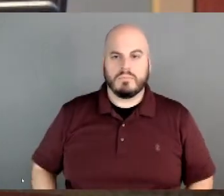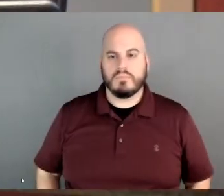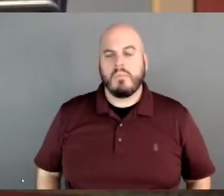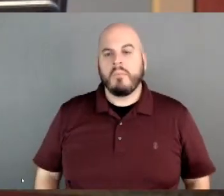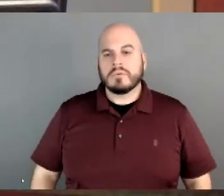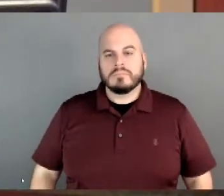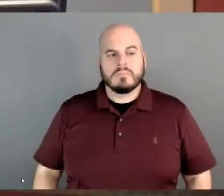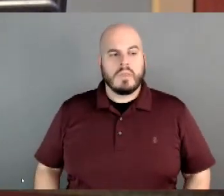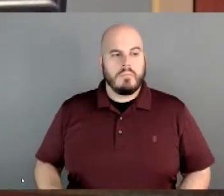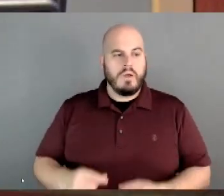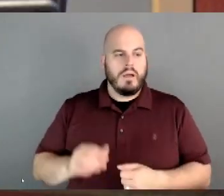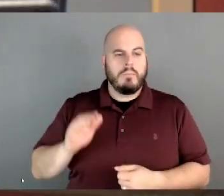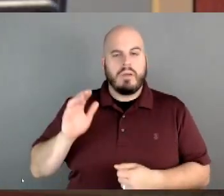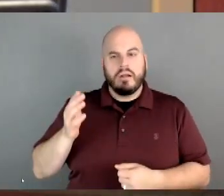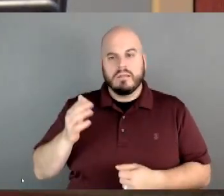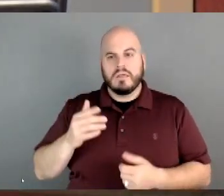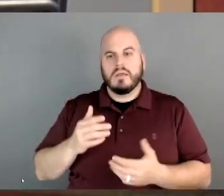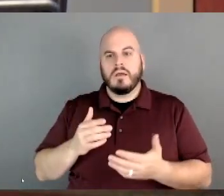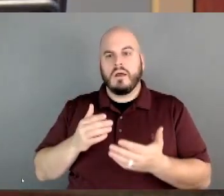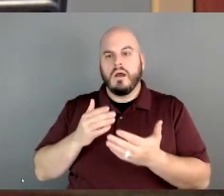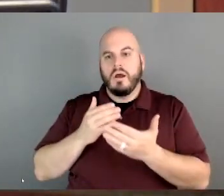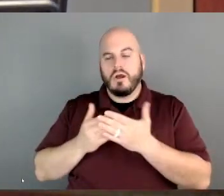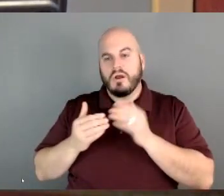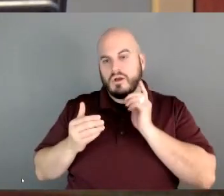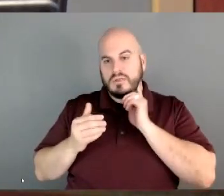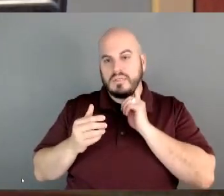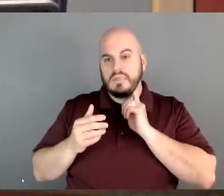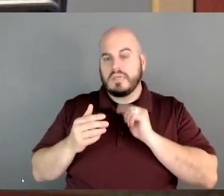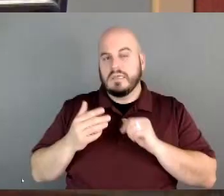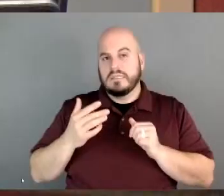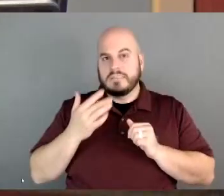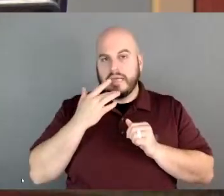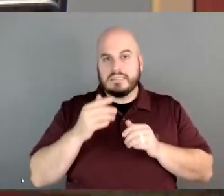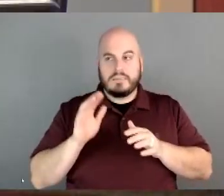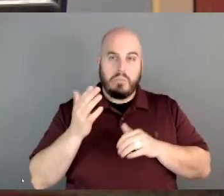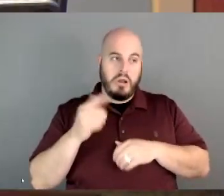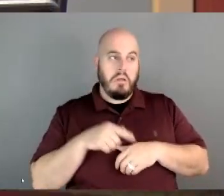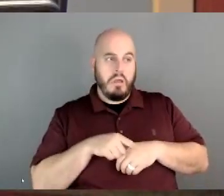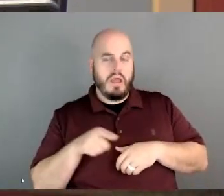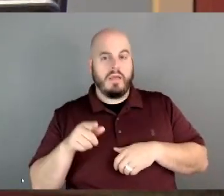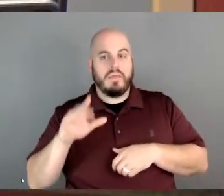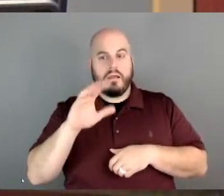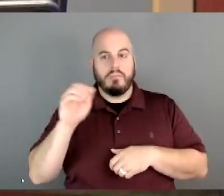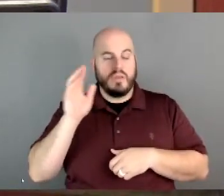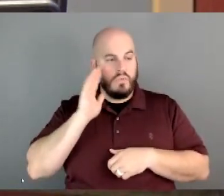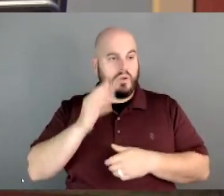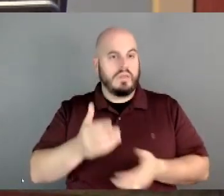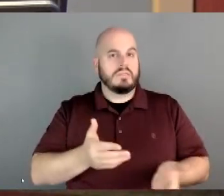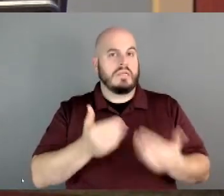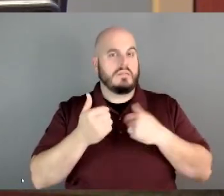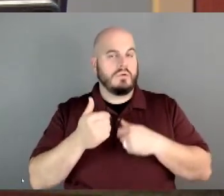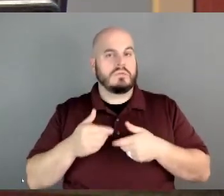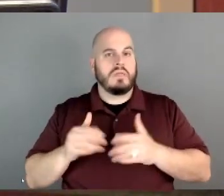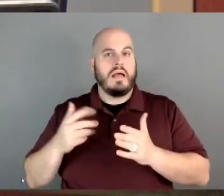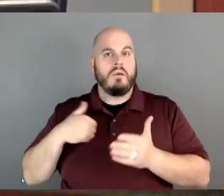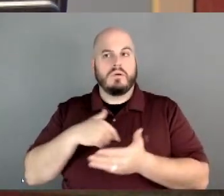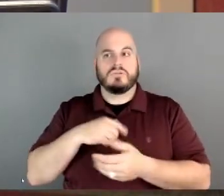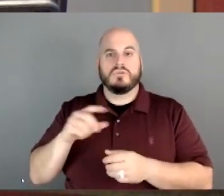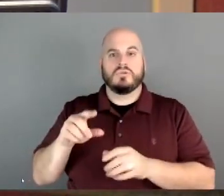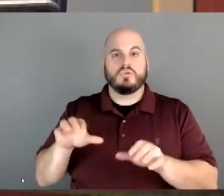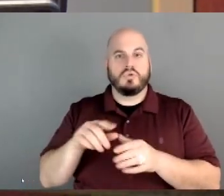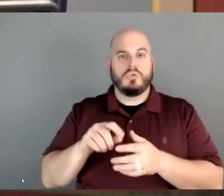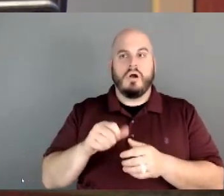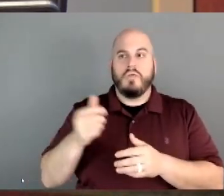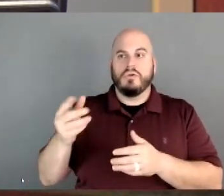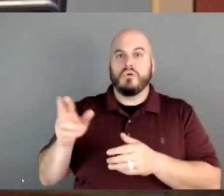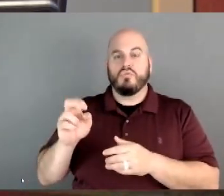good taste is apparent, and the company will take those and allow us to do other things with that money. I know that this